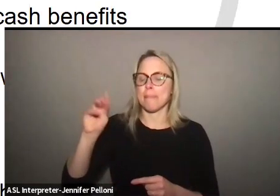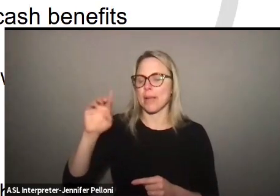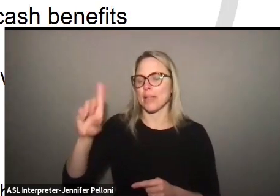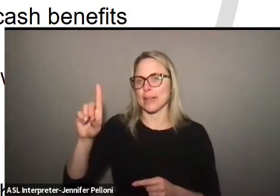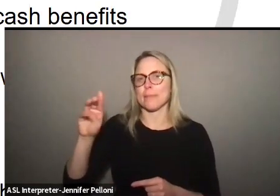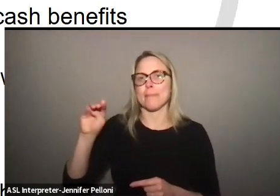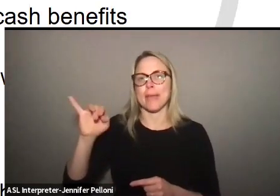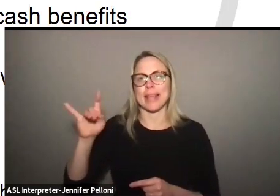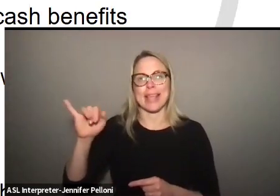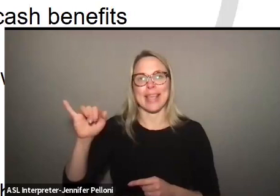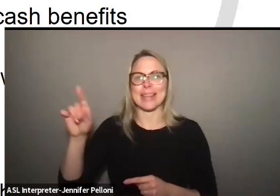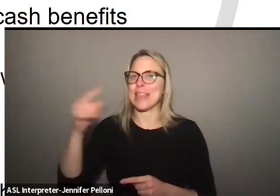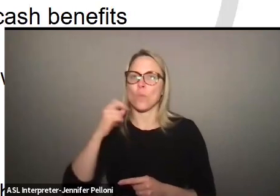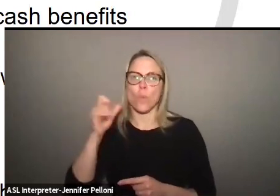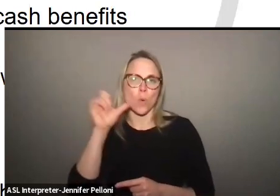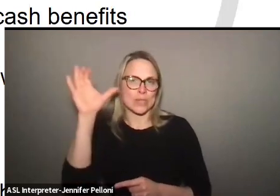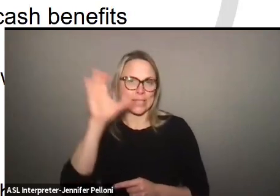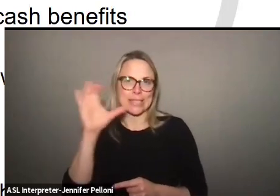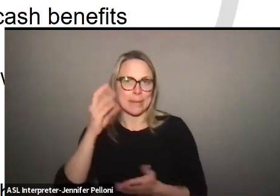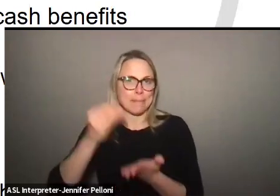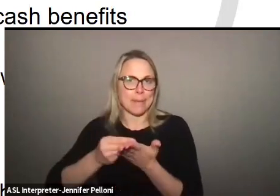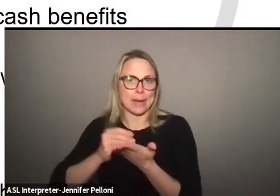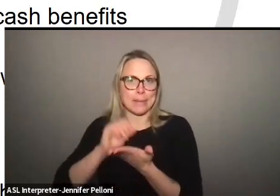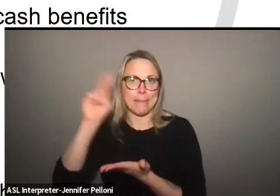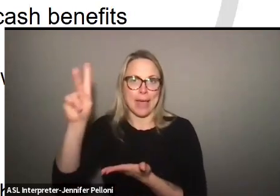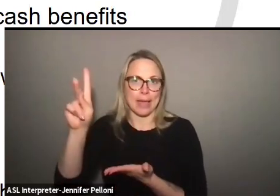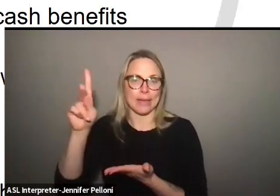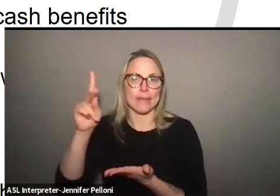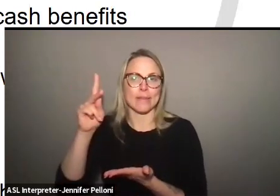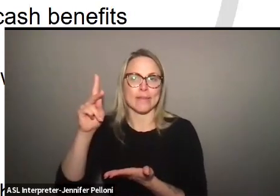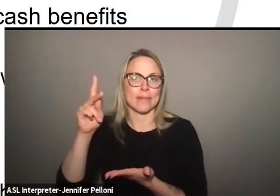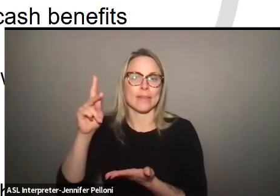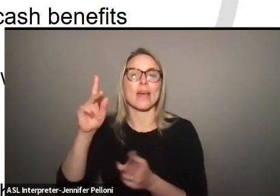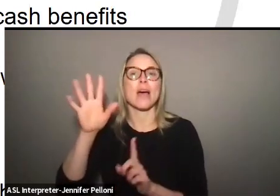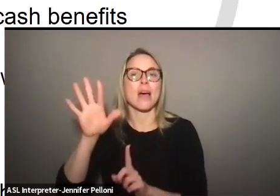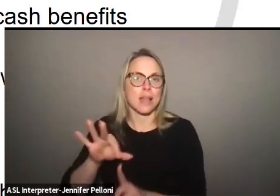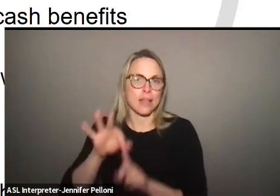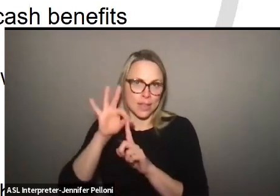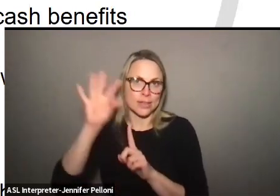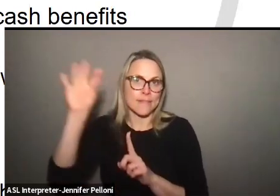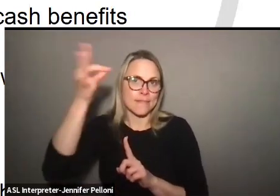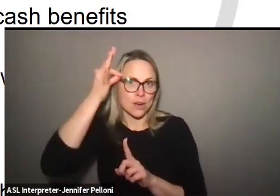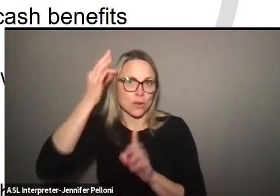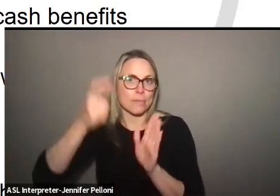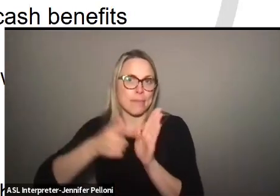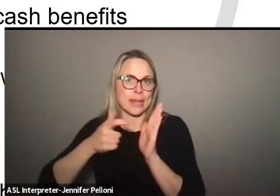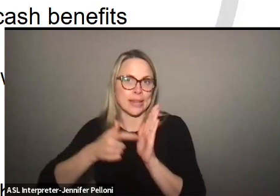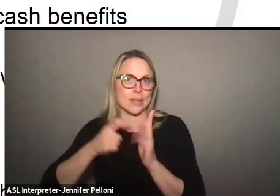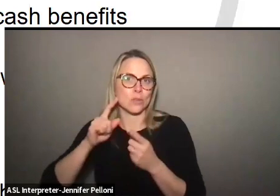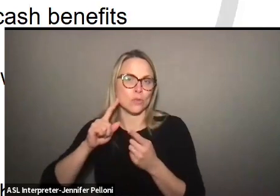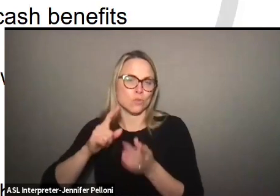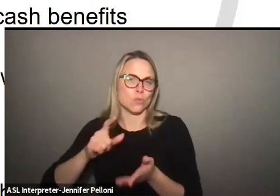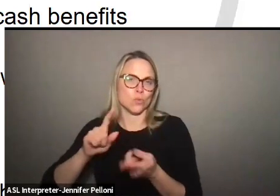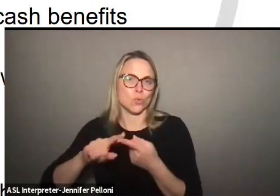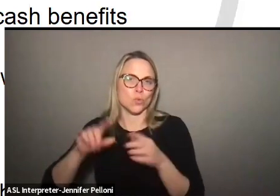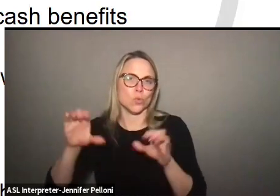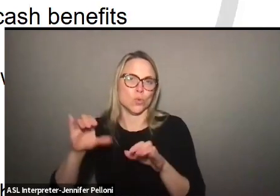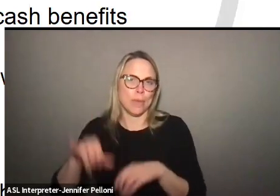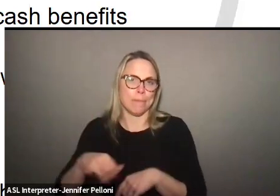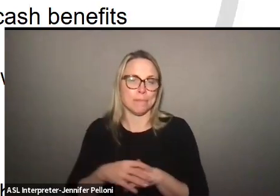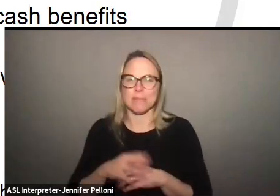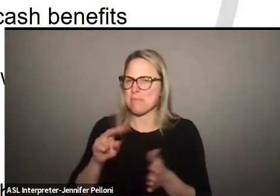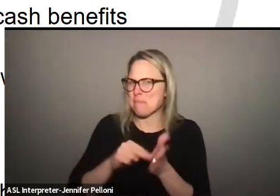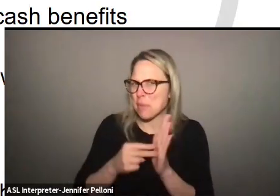that they will not seek recapture of ABLE funds unless federally mandated to do so. What does that